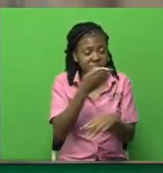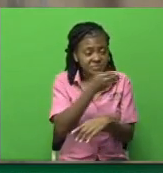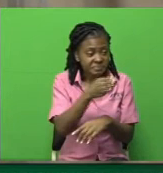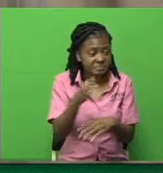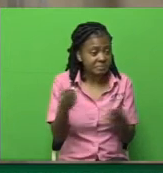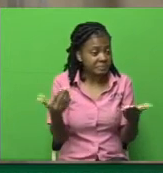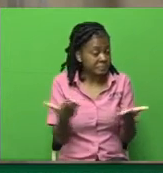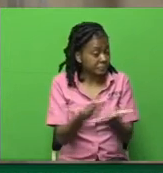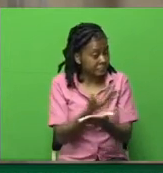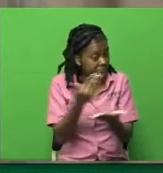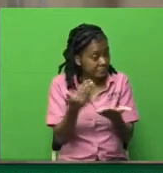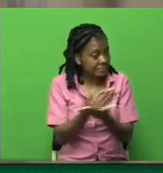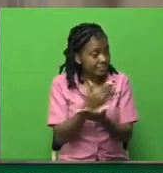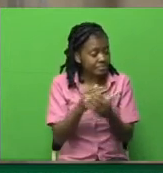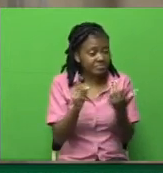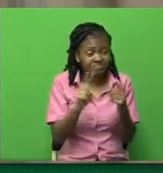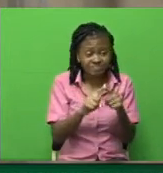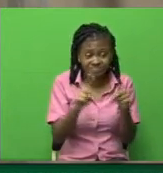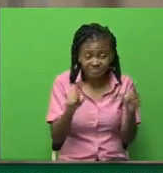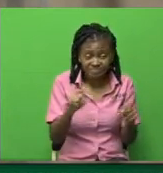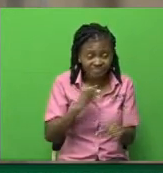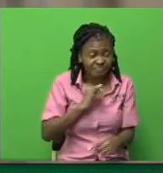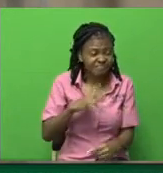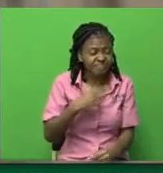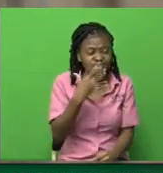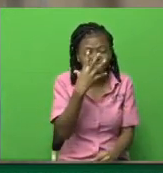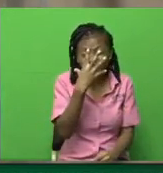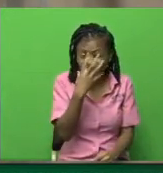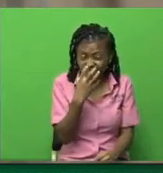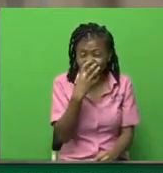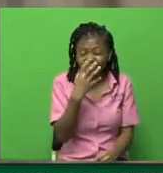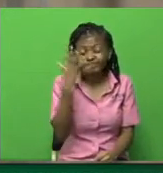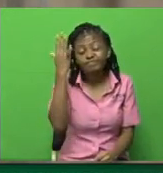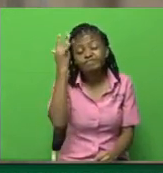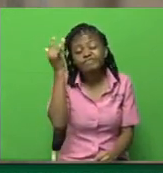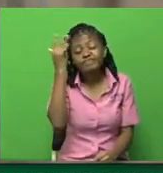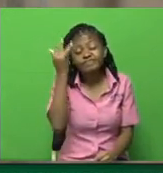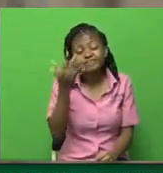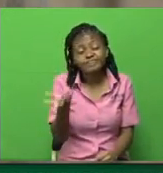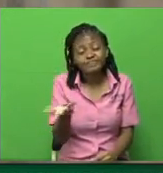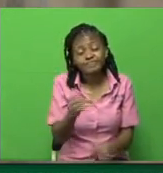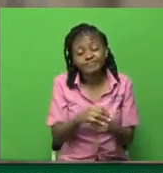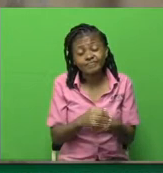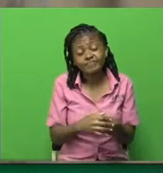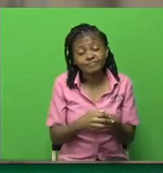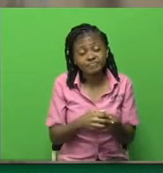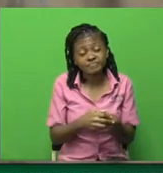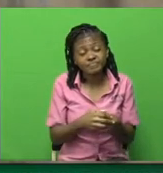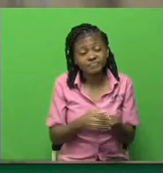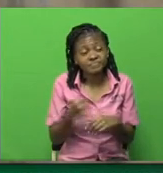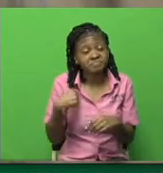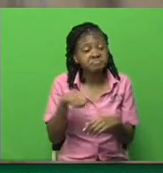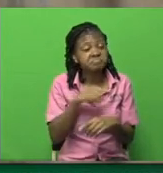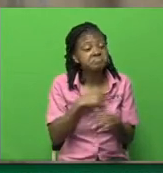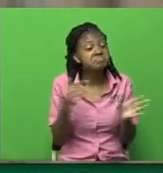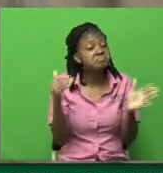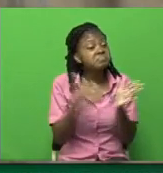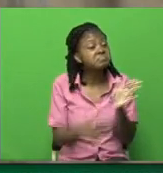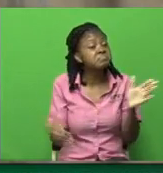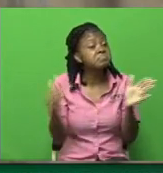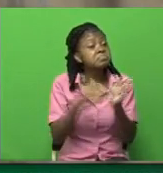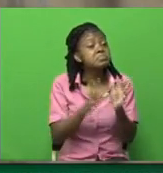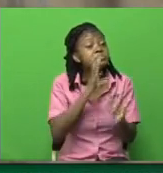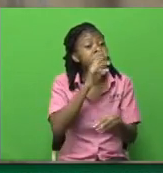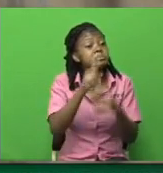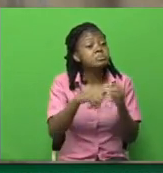speaker I'll say this it is a vaccine to say released because my colleagues and I have been raising the issue of dilapidated aged